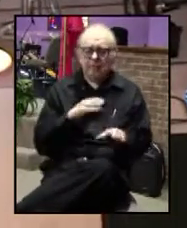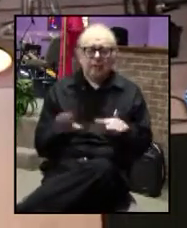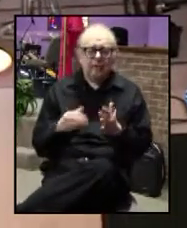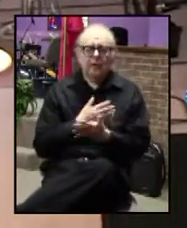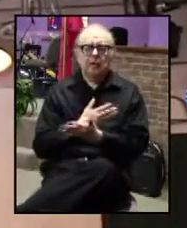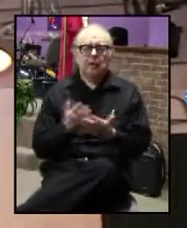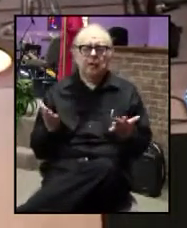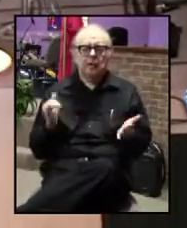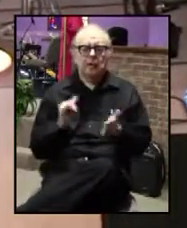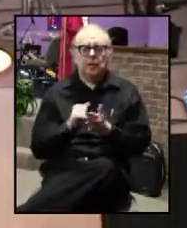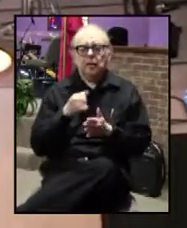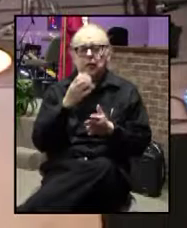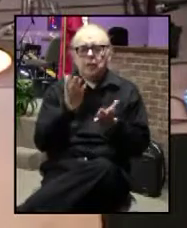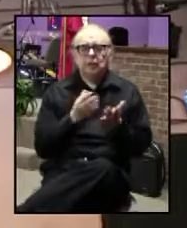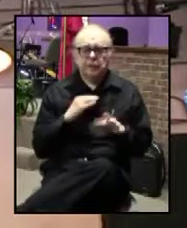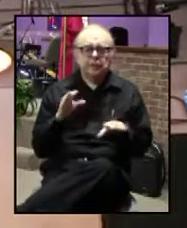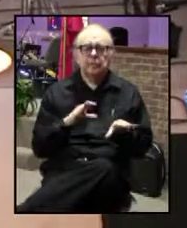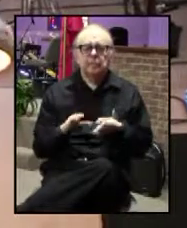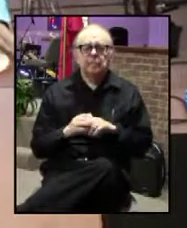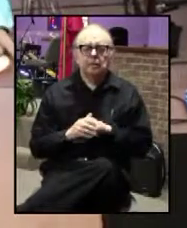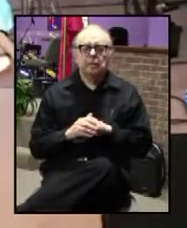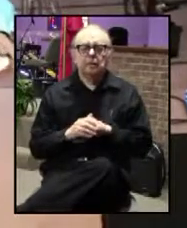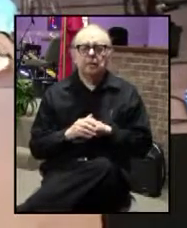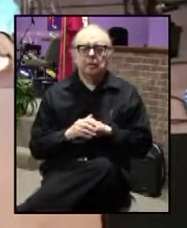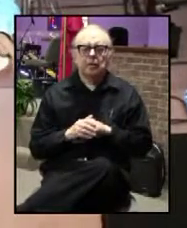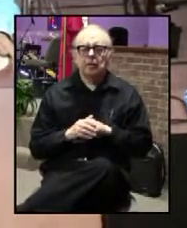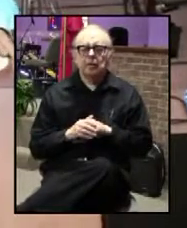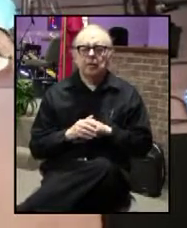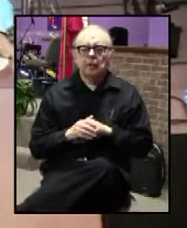these things that God wants us to do.